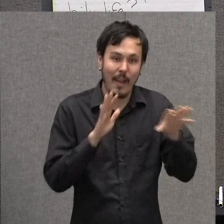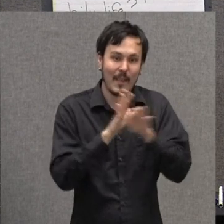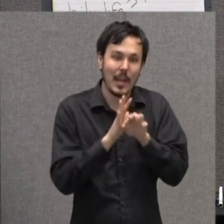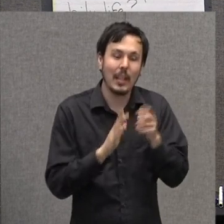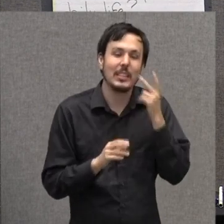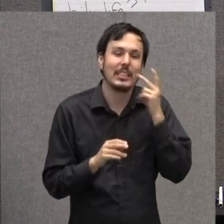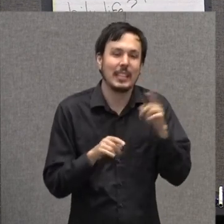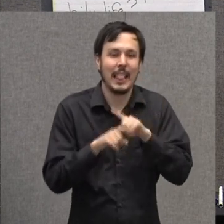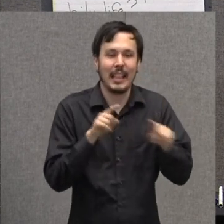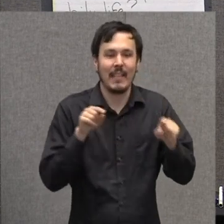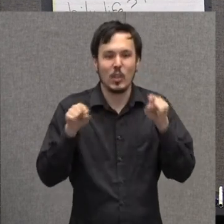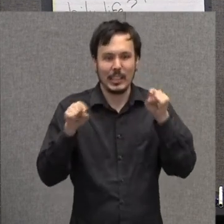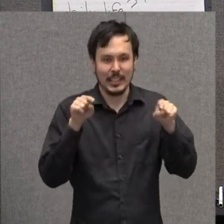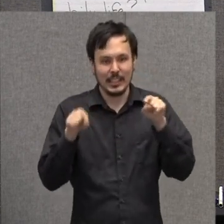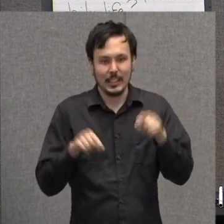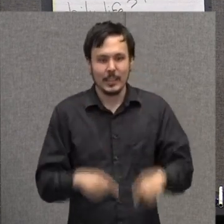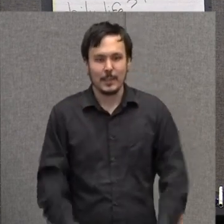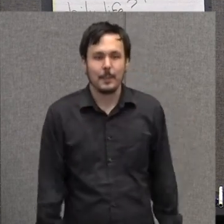look.